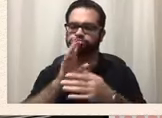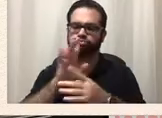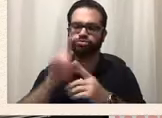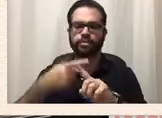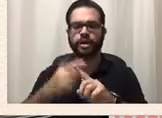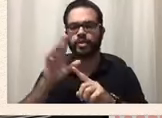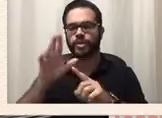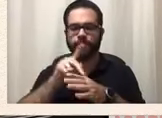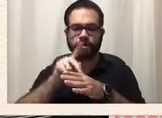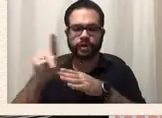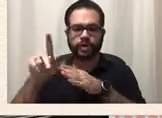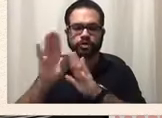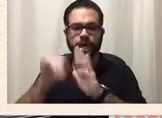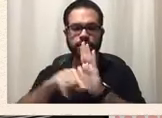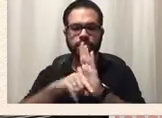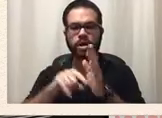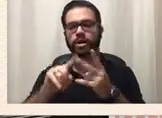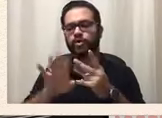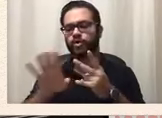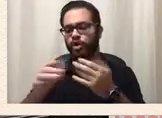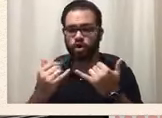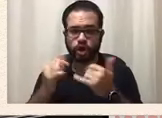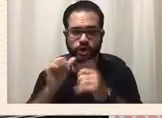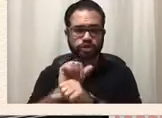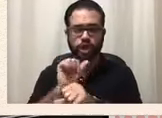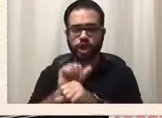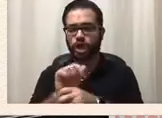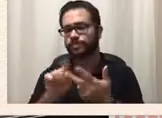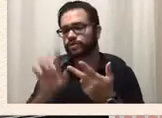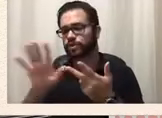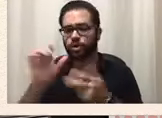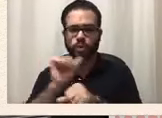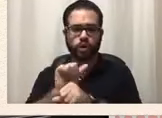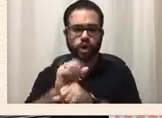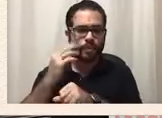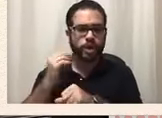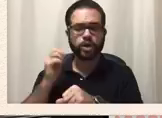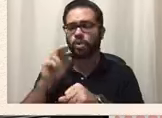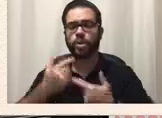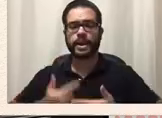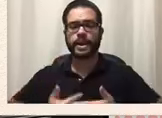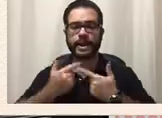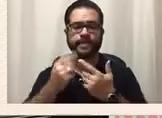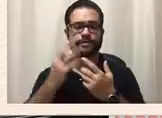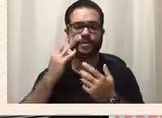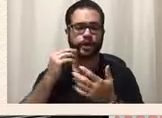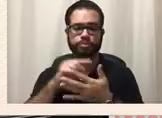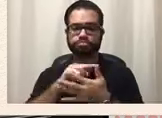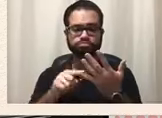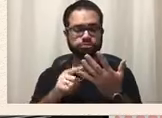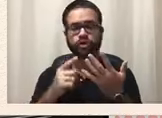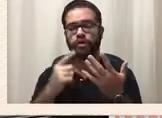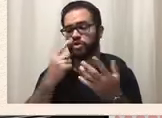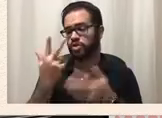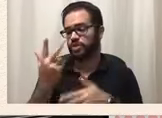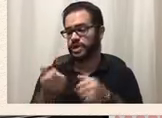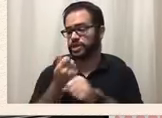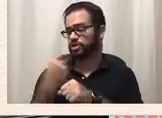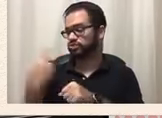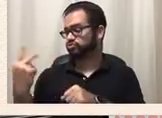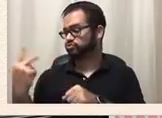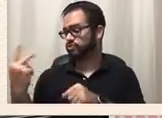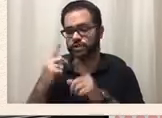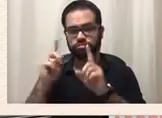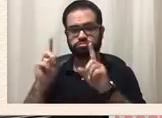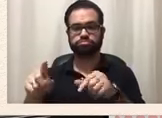their current job, their work experience, or life experiences. And so for the last 3 years, Arizona and I have had a chance to go in and